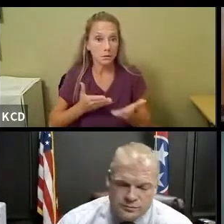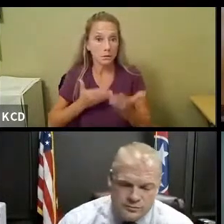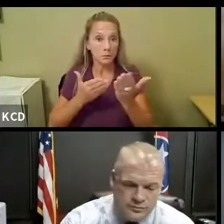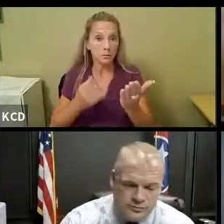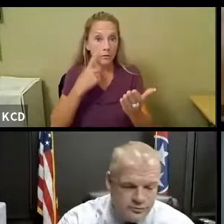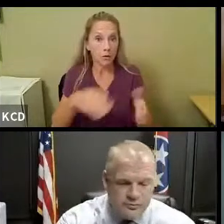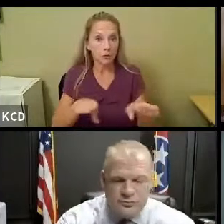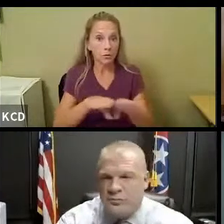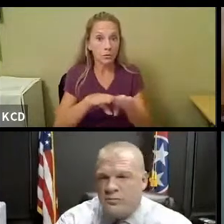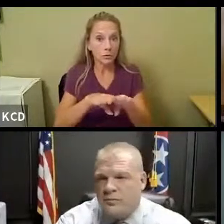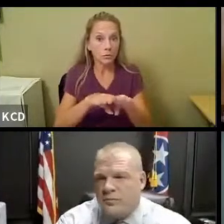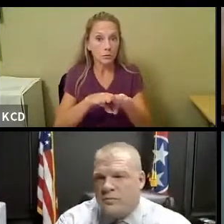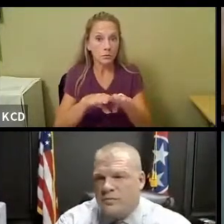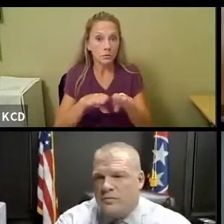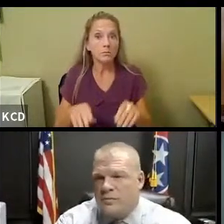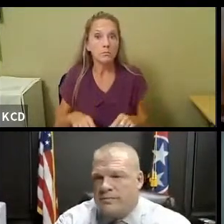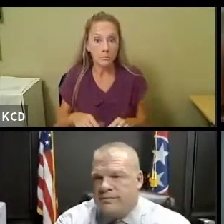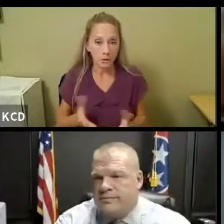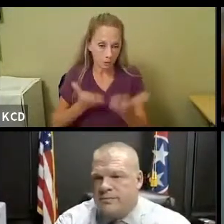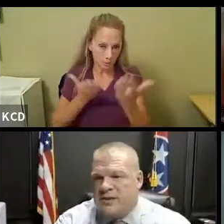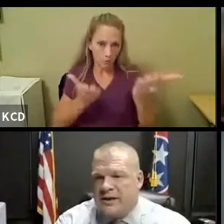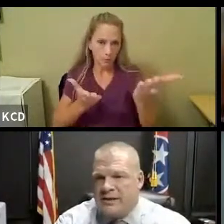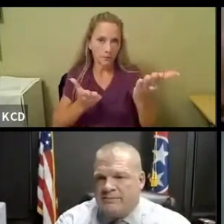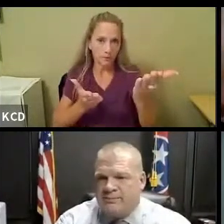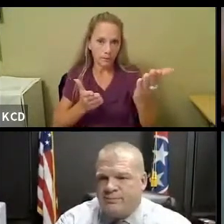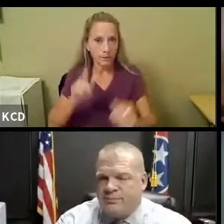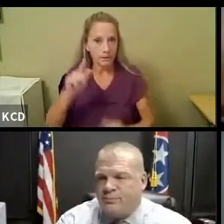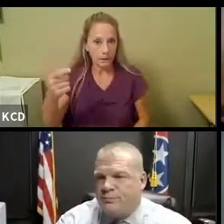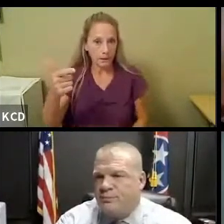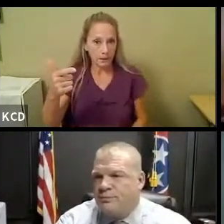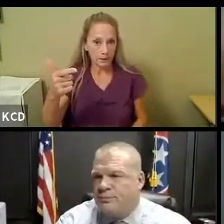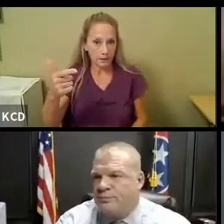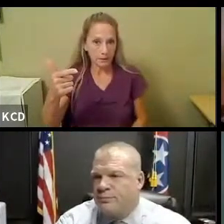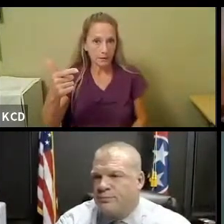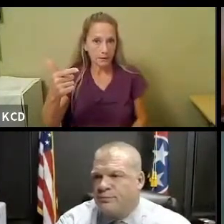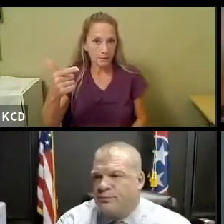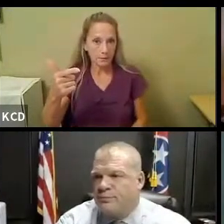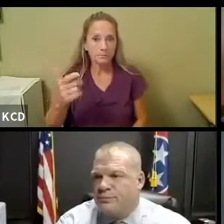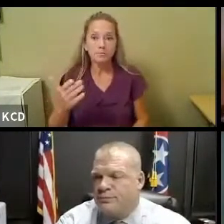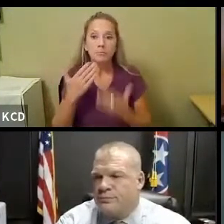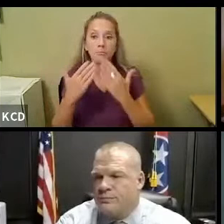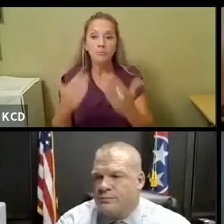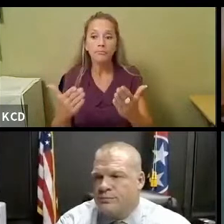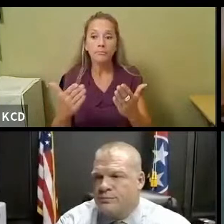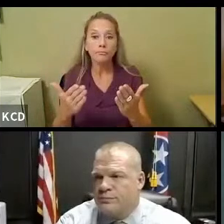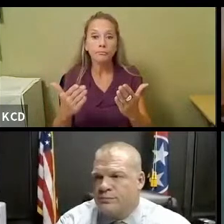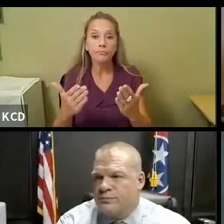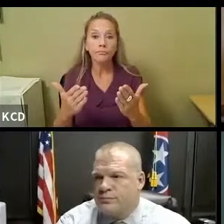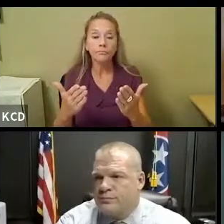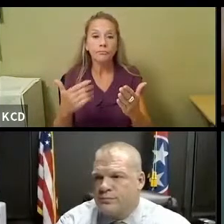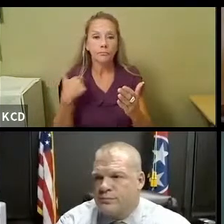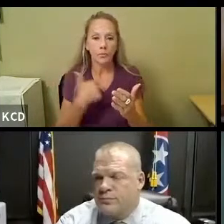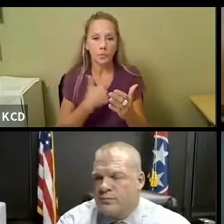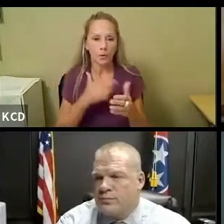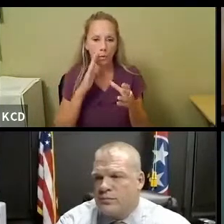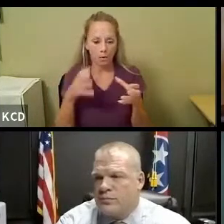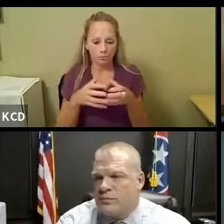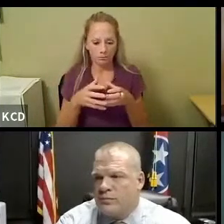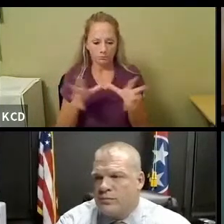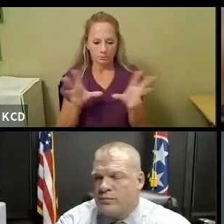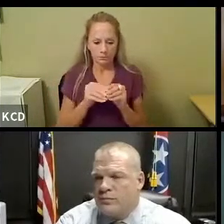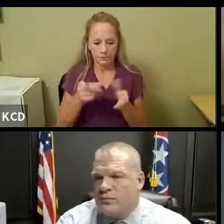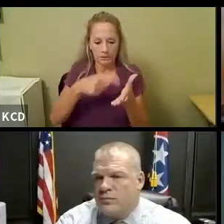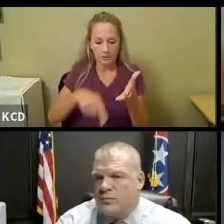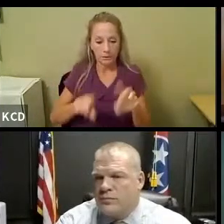second. So moved. Second. Thank you all, and we will be meeting next week